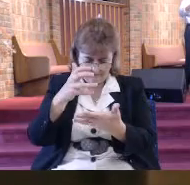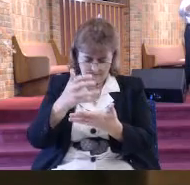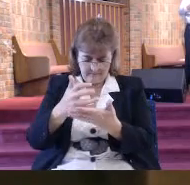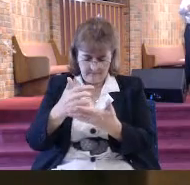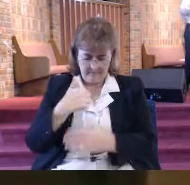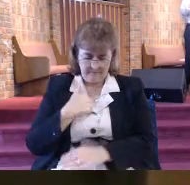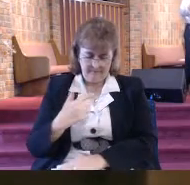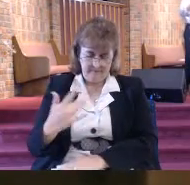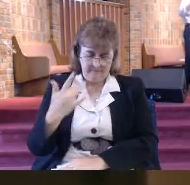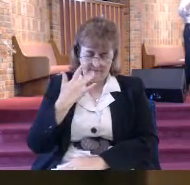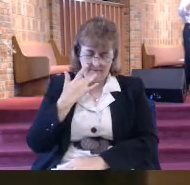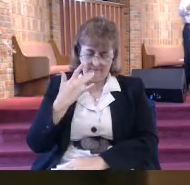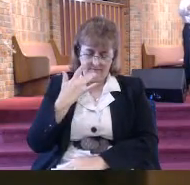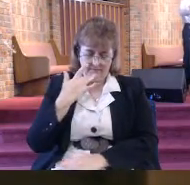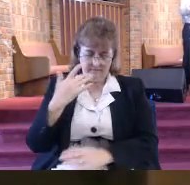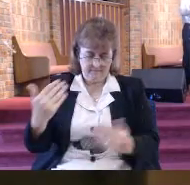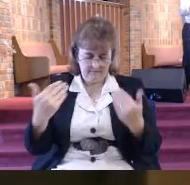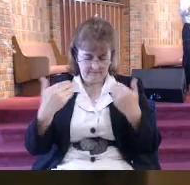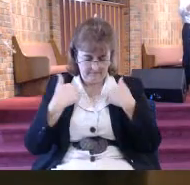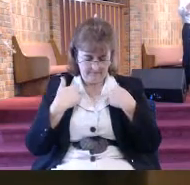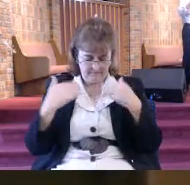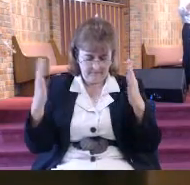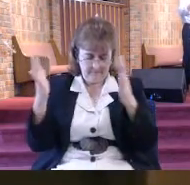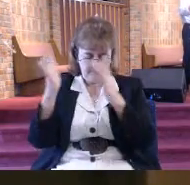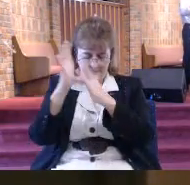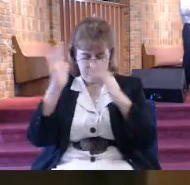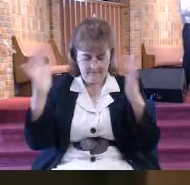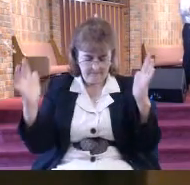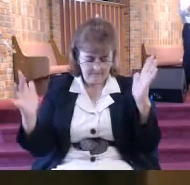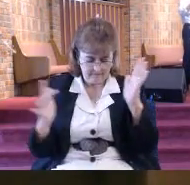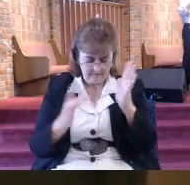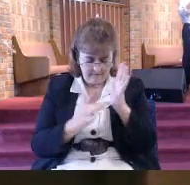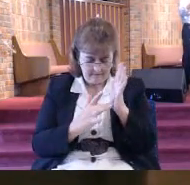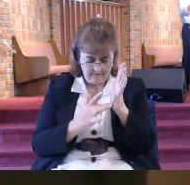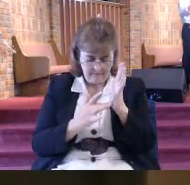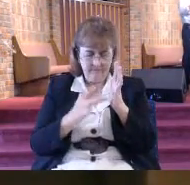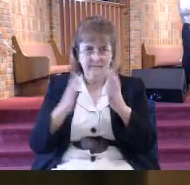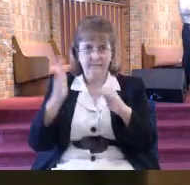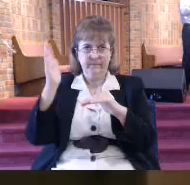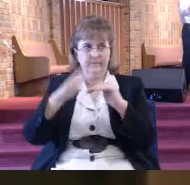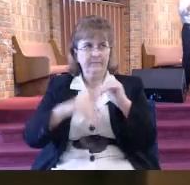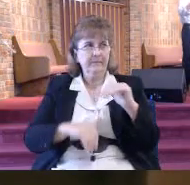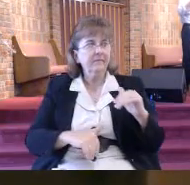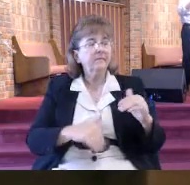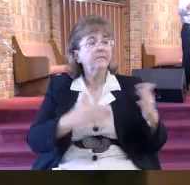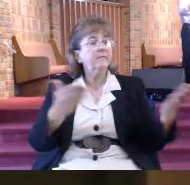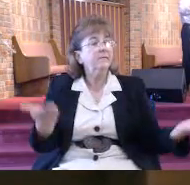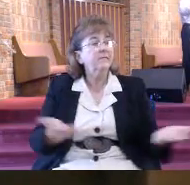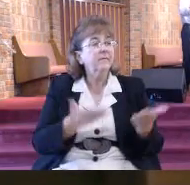untold. I'd rather have Jesus.